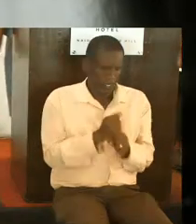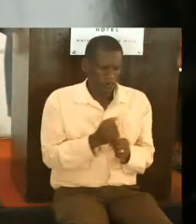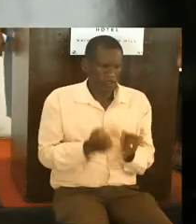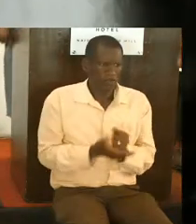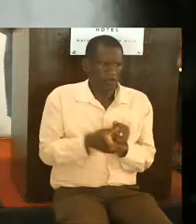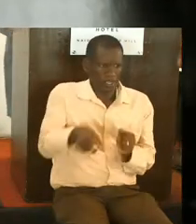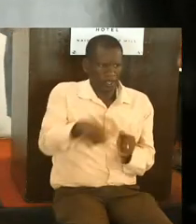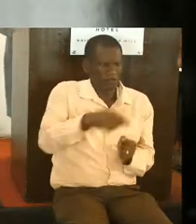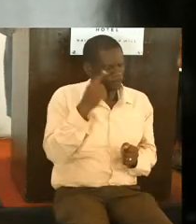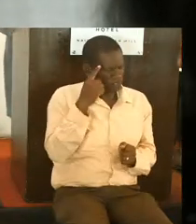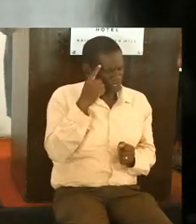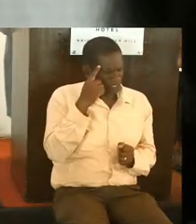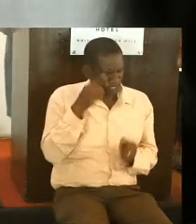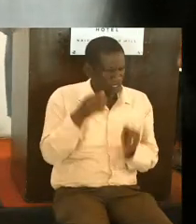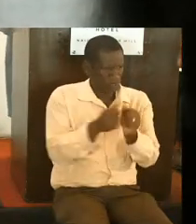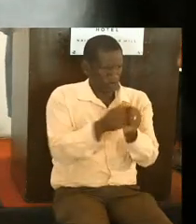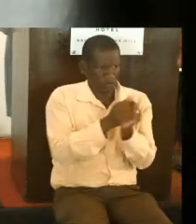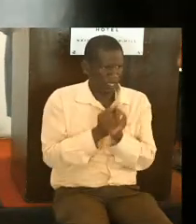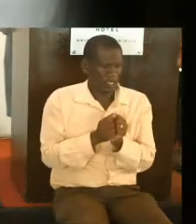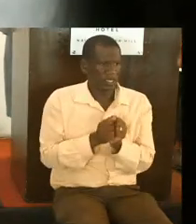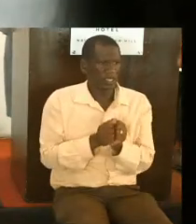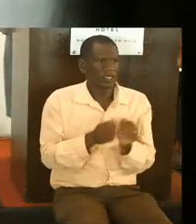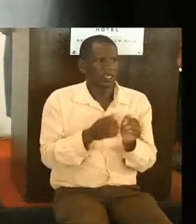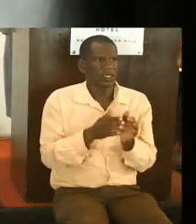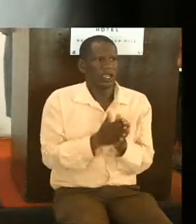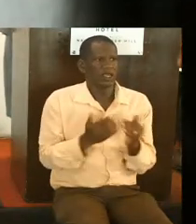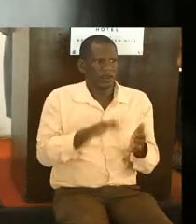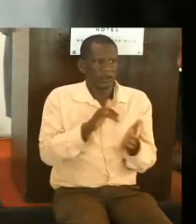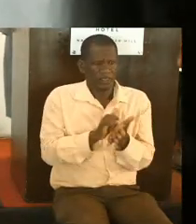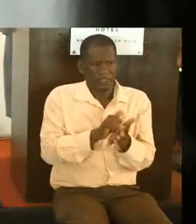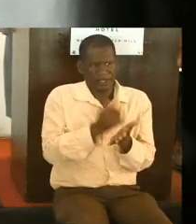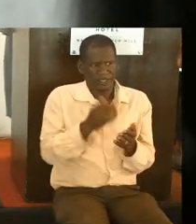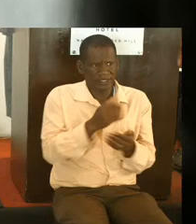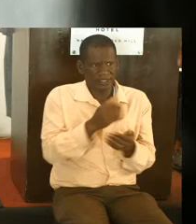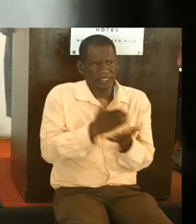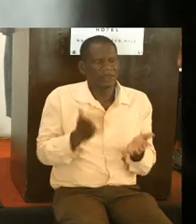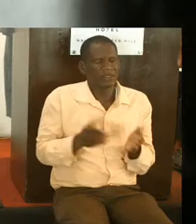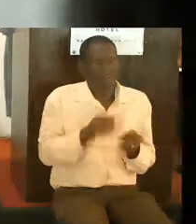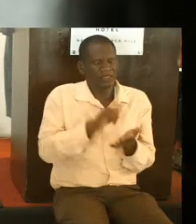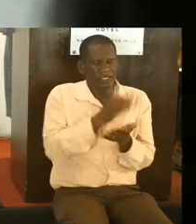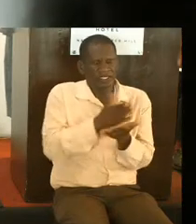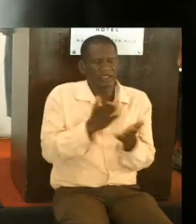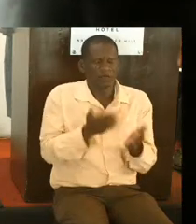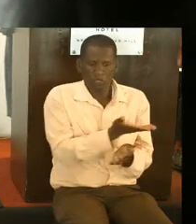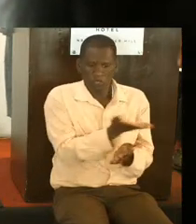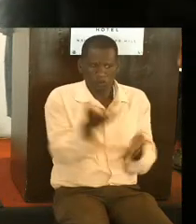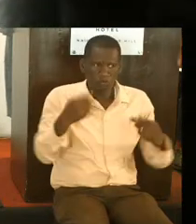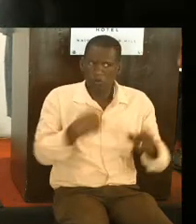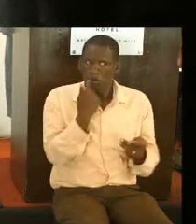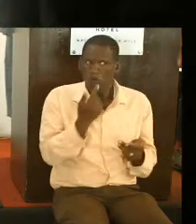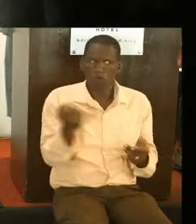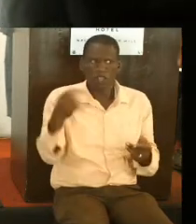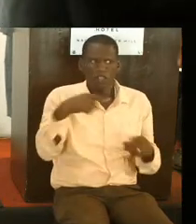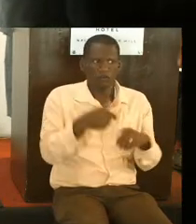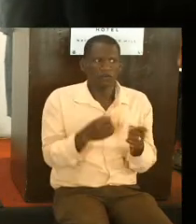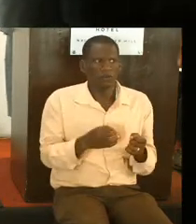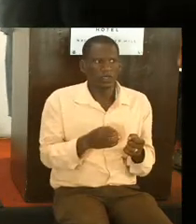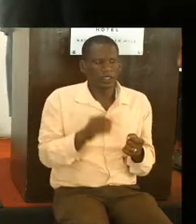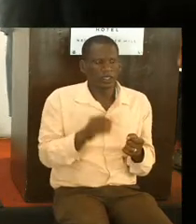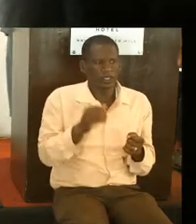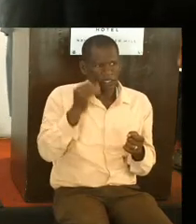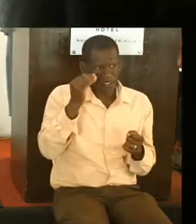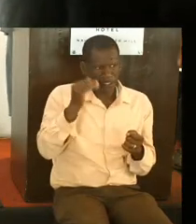you've helped us to think together and that is something for those of us who come from the education